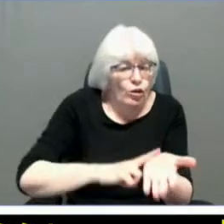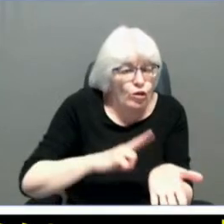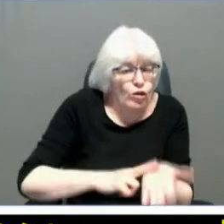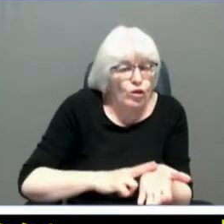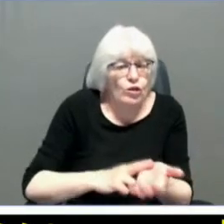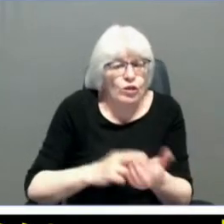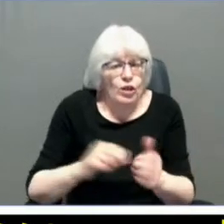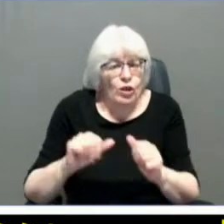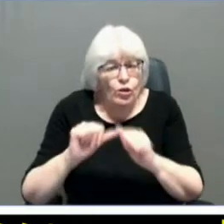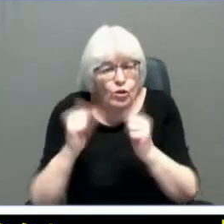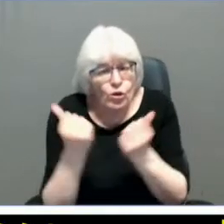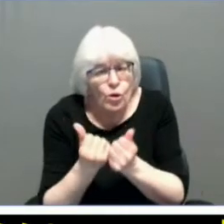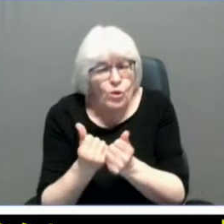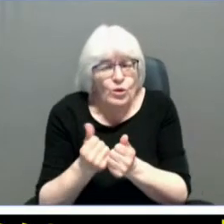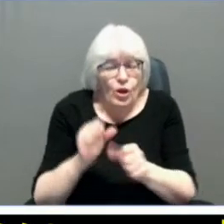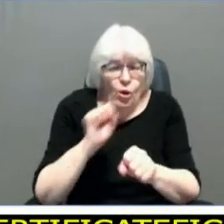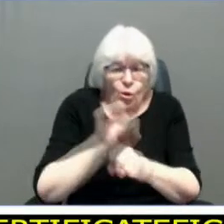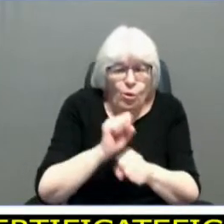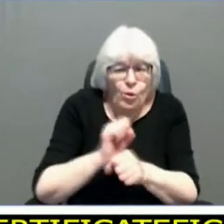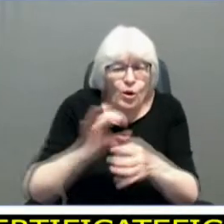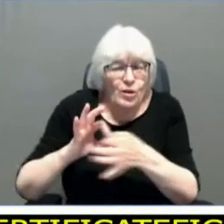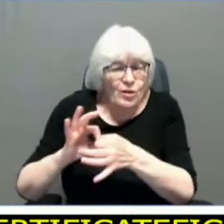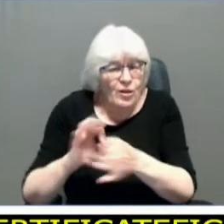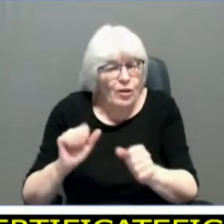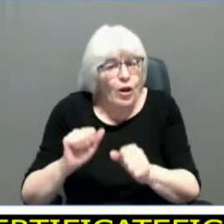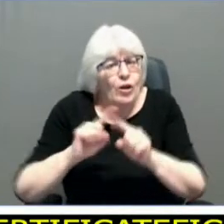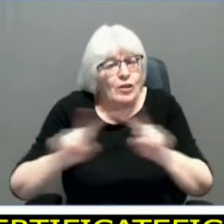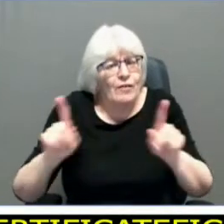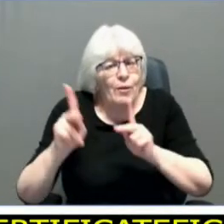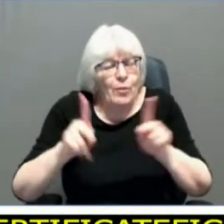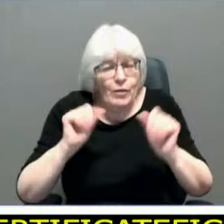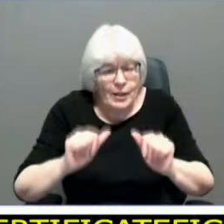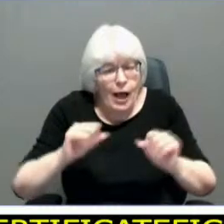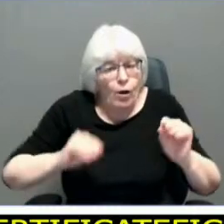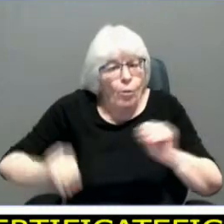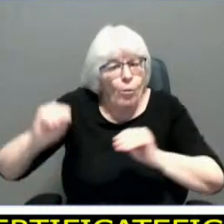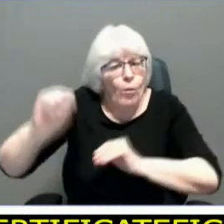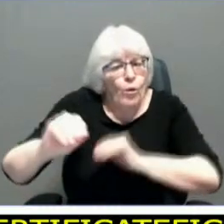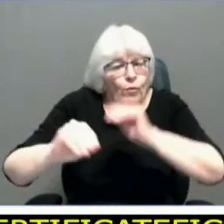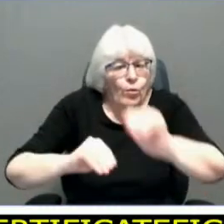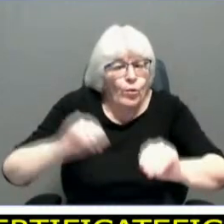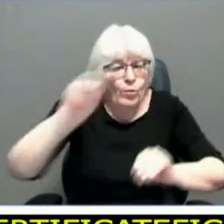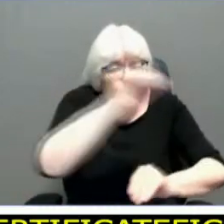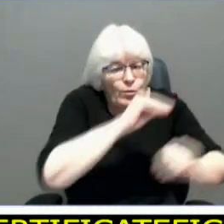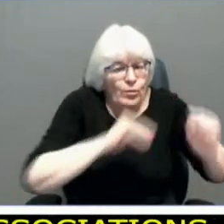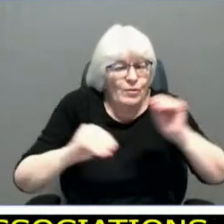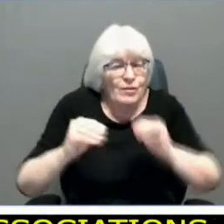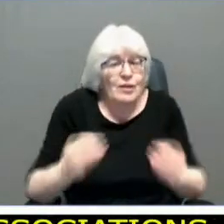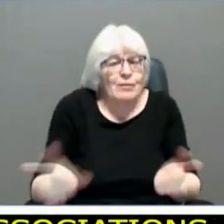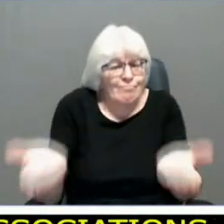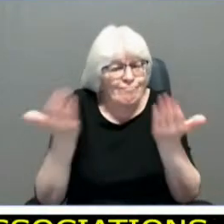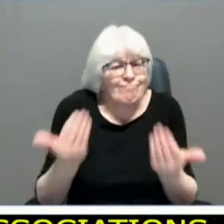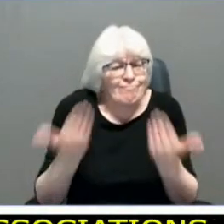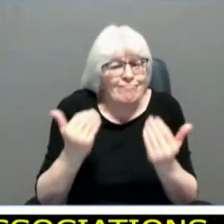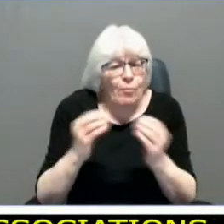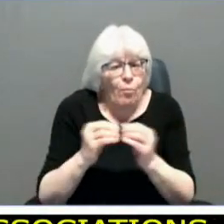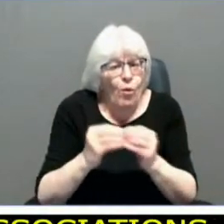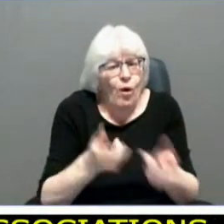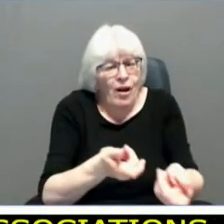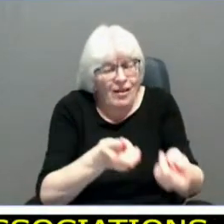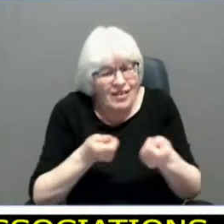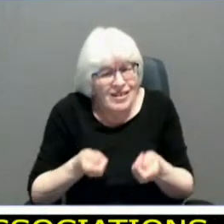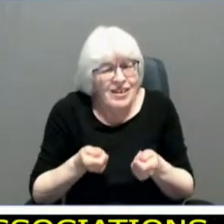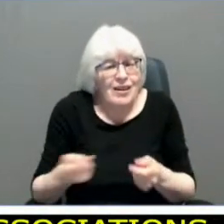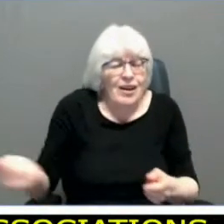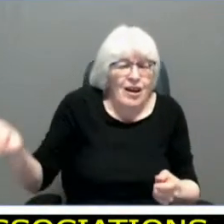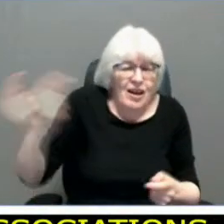move people around easier, having the ability to bring people into the country and have them certified quicker.